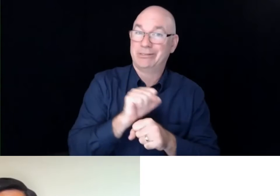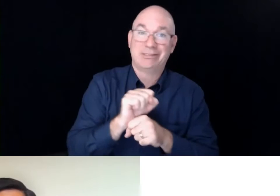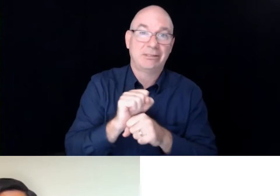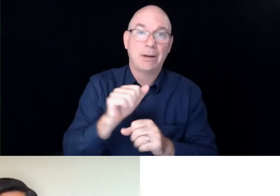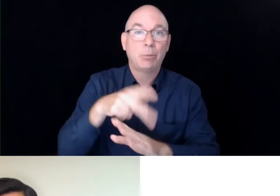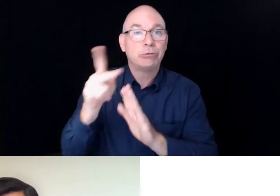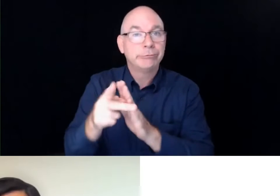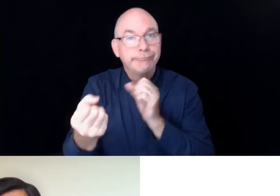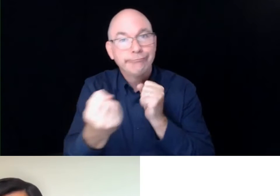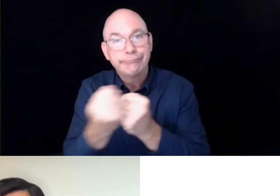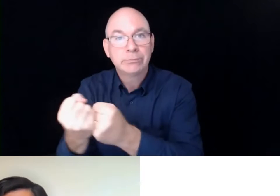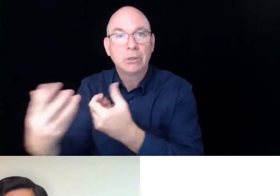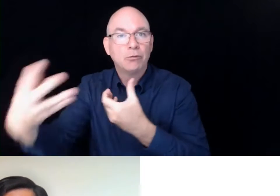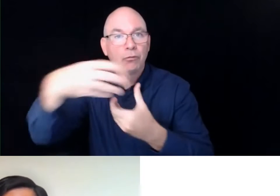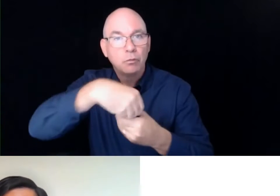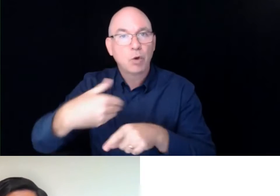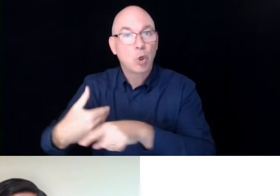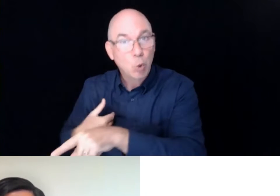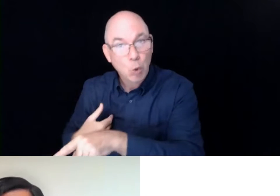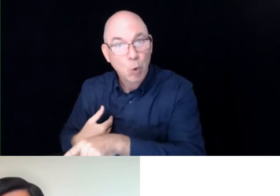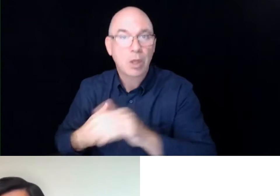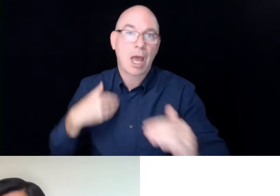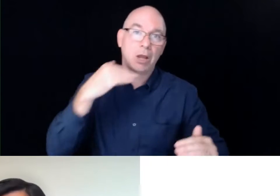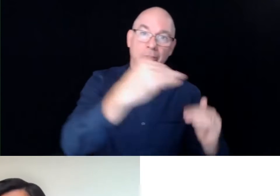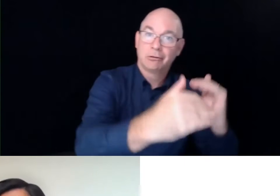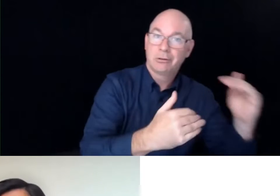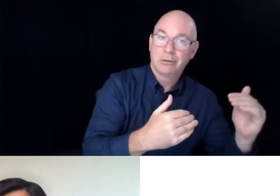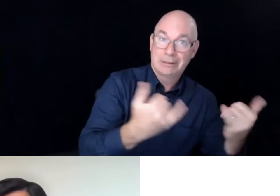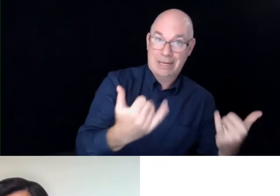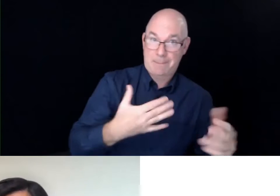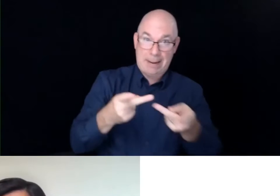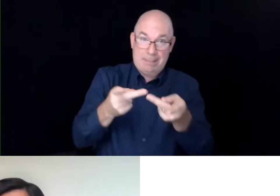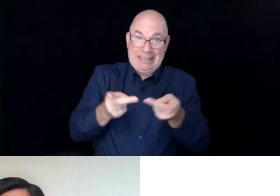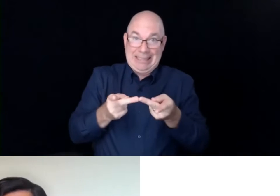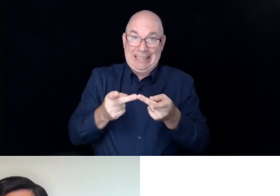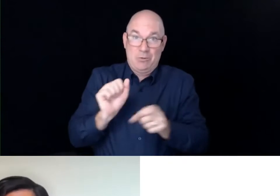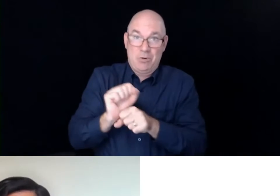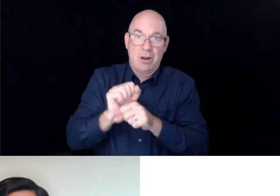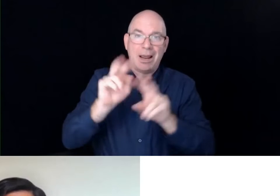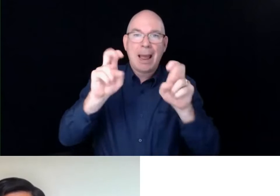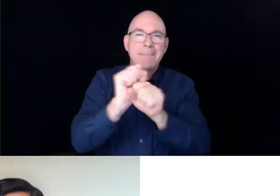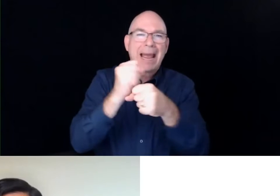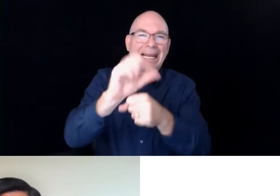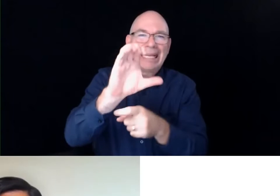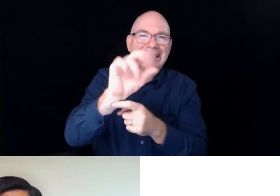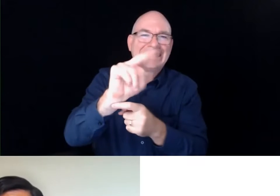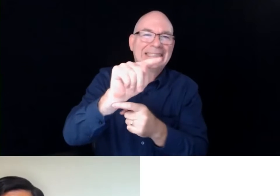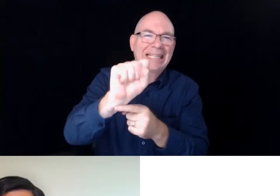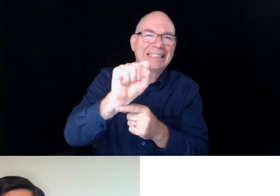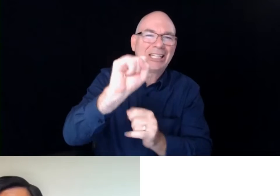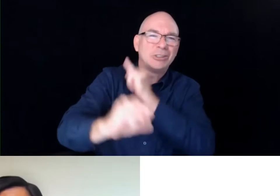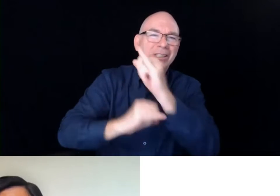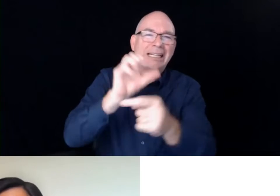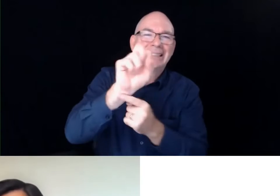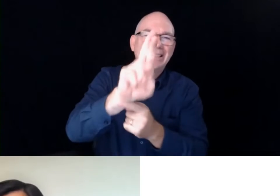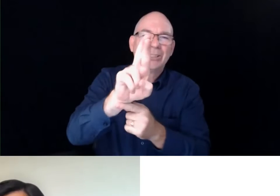that incorporate youth and adult populations. In my current position at Making Sense International as the Senior Specialist of Youth